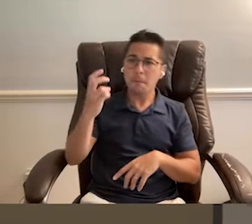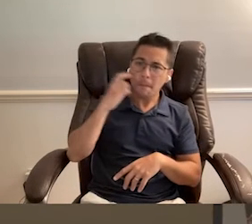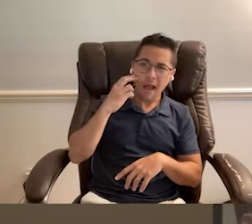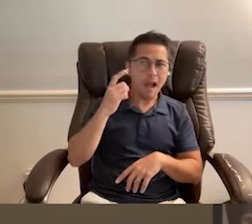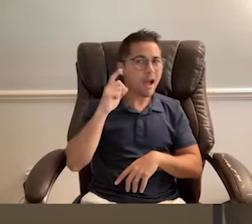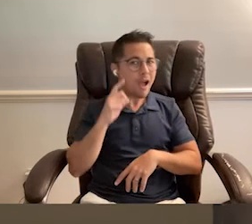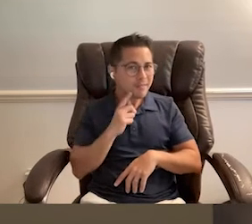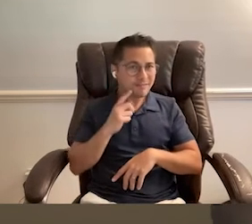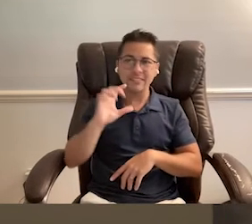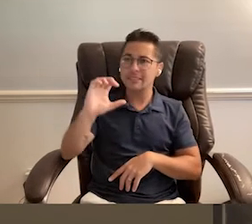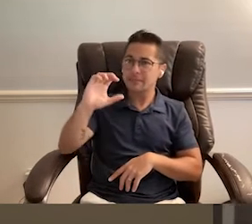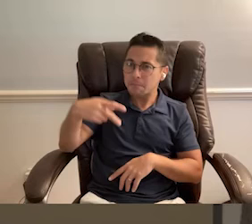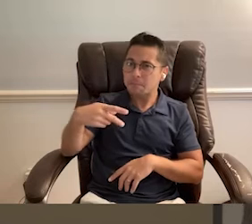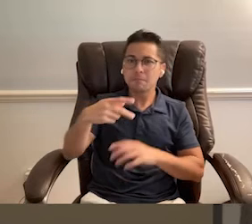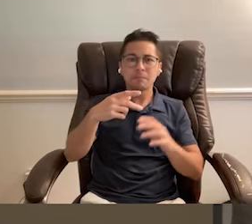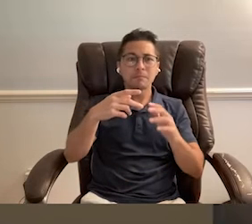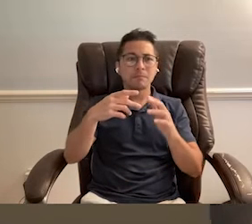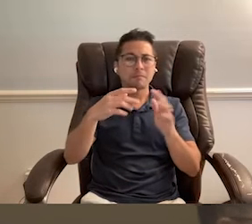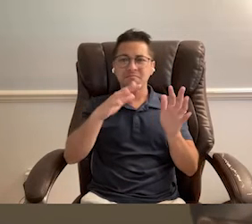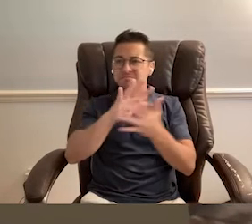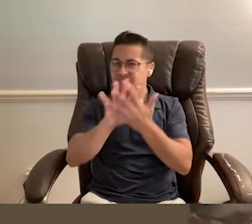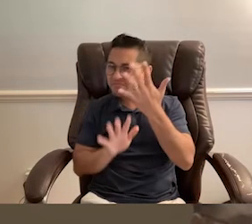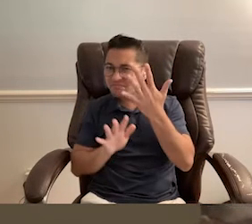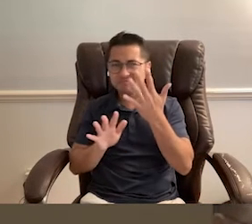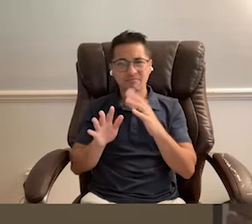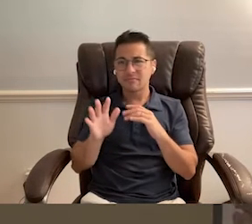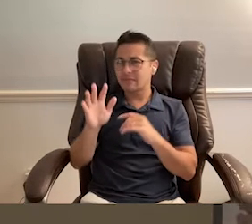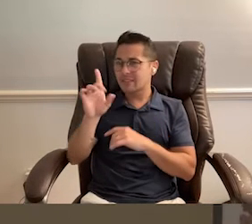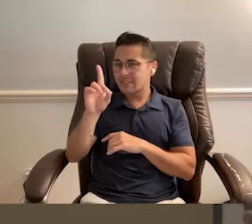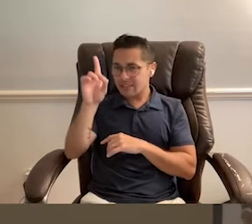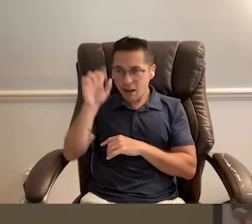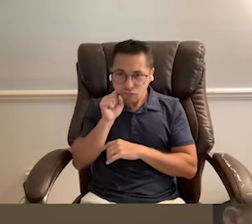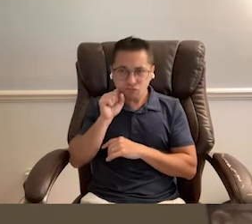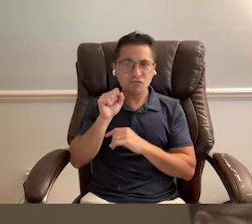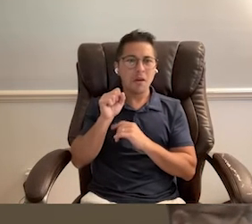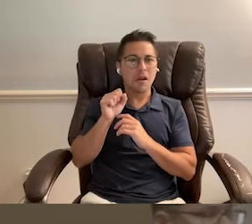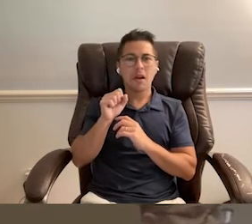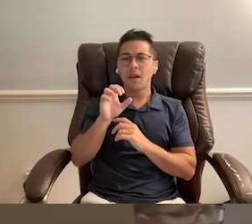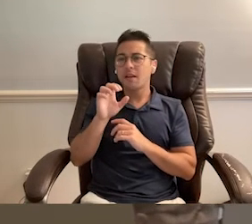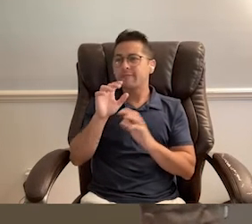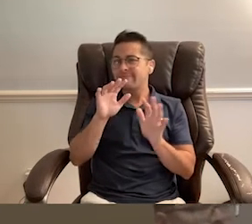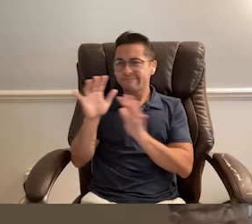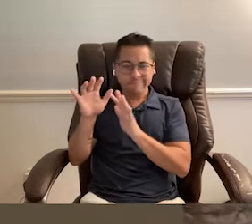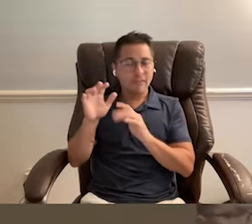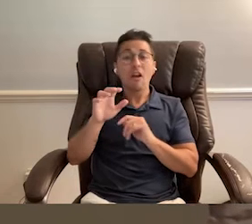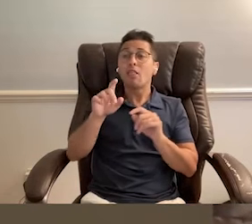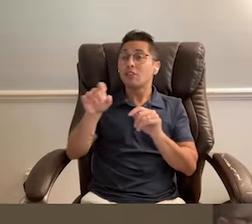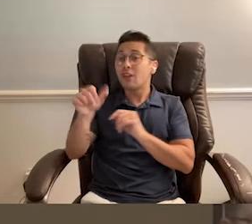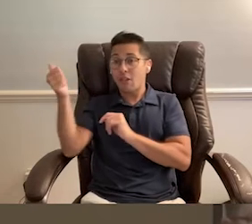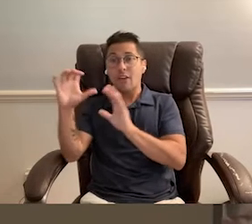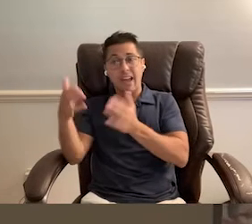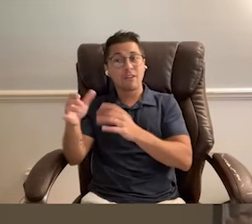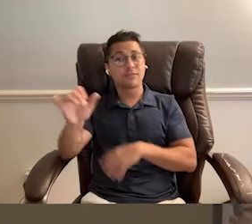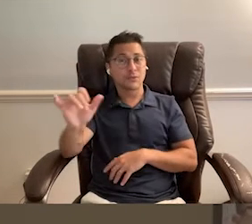palsy, congenital anomalies like Down syndrome, cystic fibrosis, and there's even other categories. So It's those type